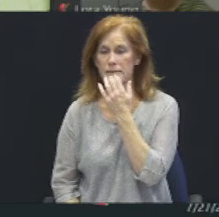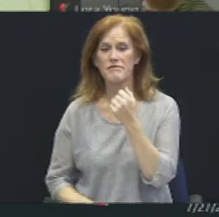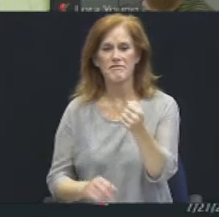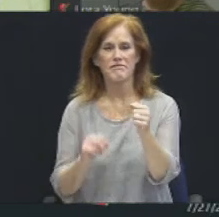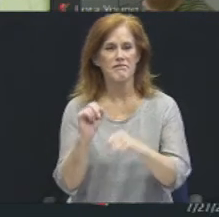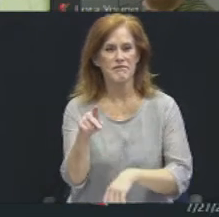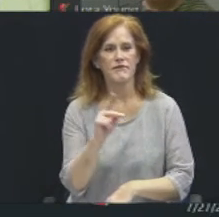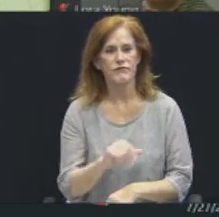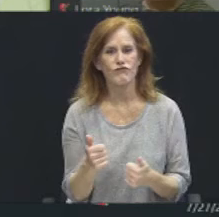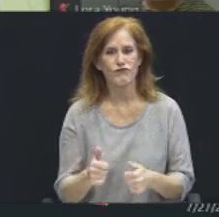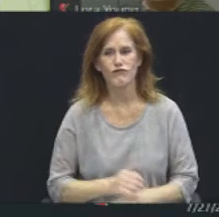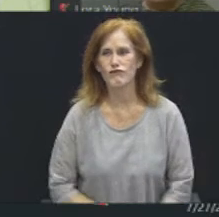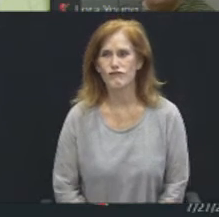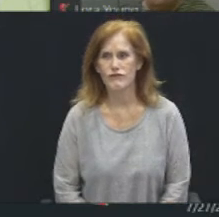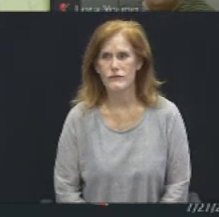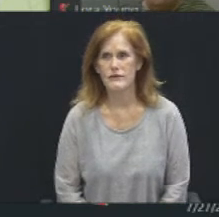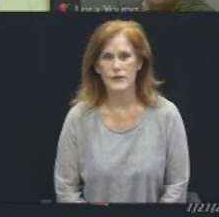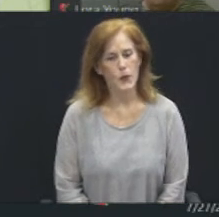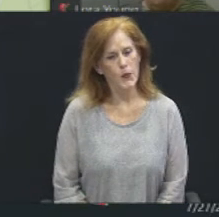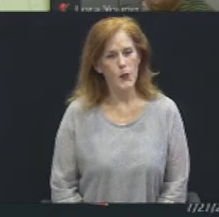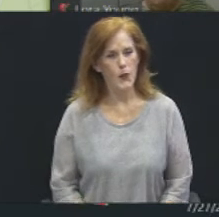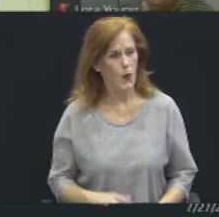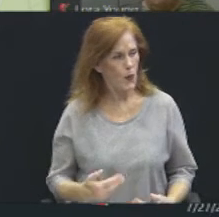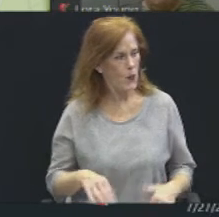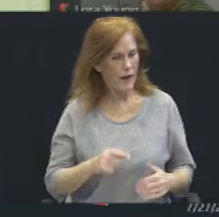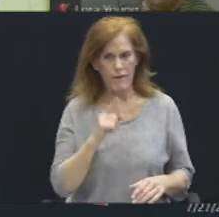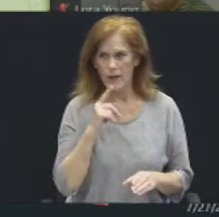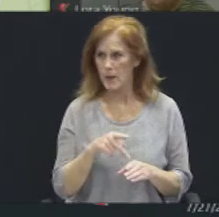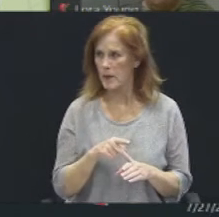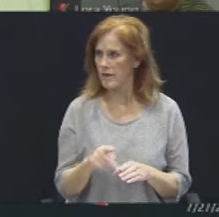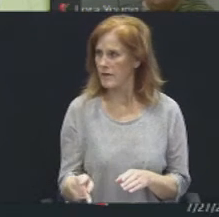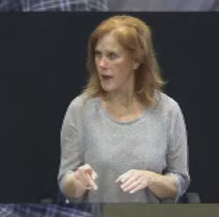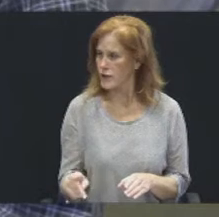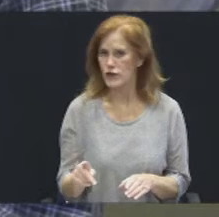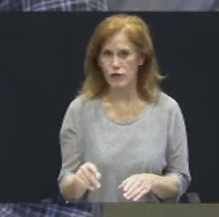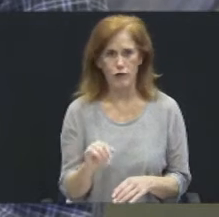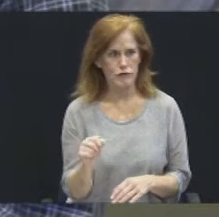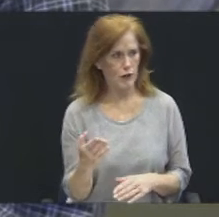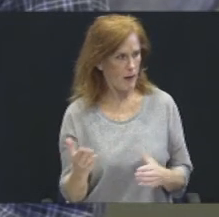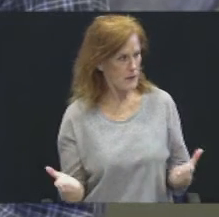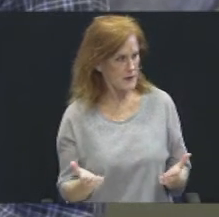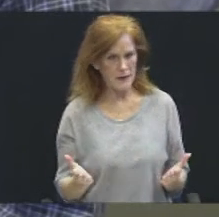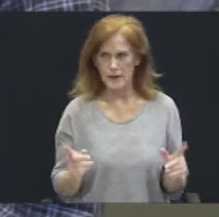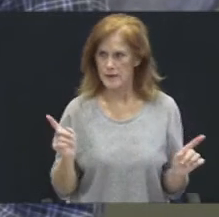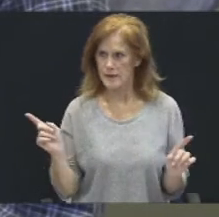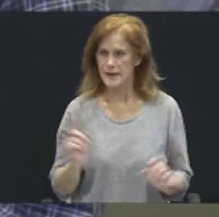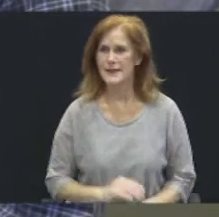Okay. Well, it's a professional operation if I've ever seen it.